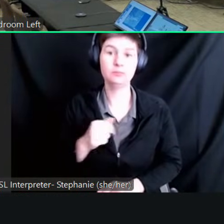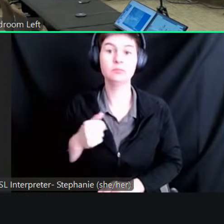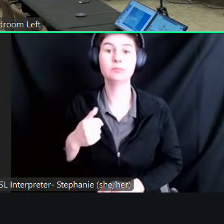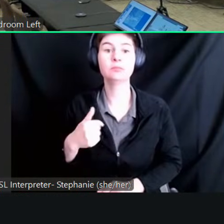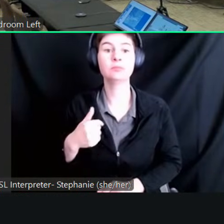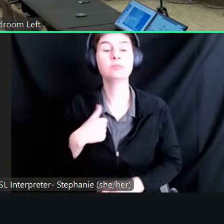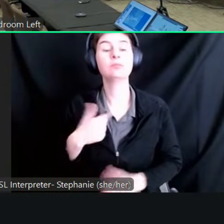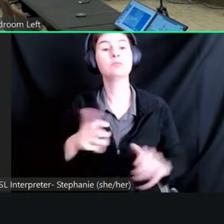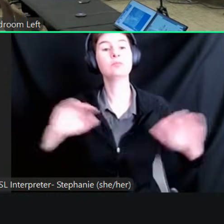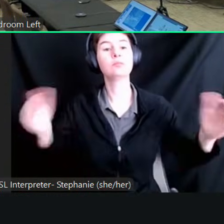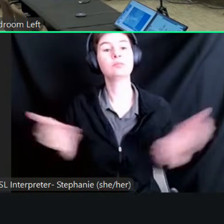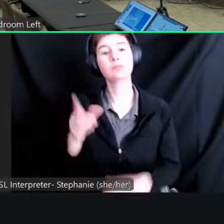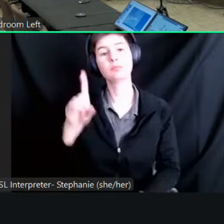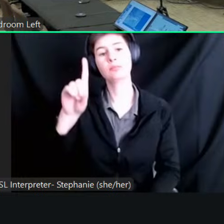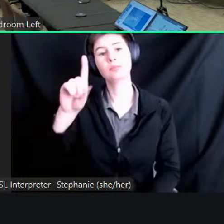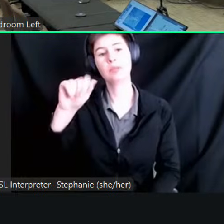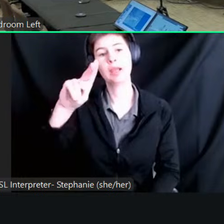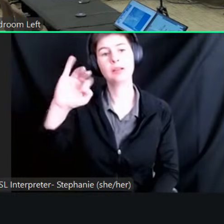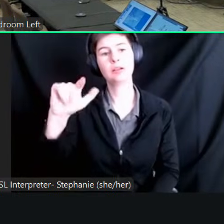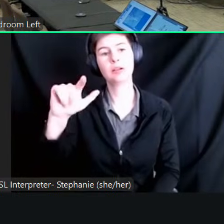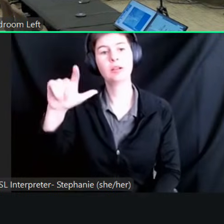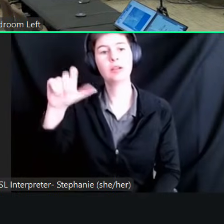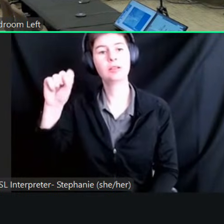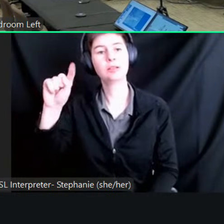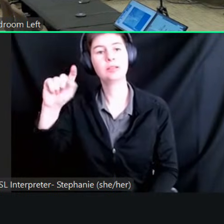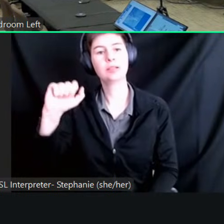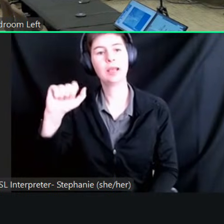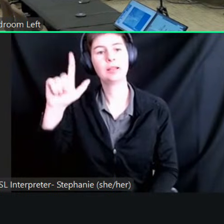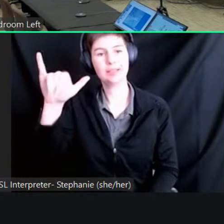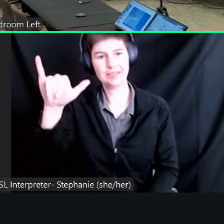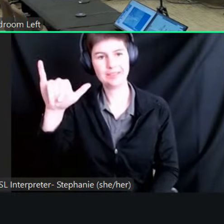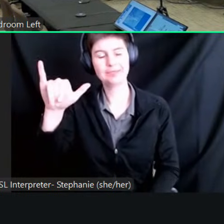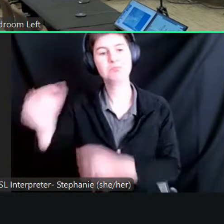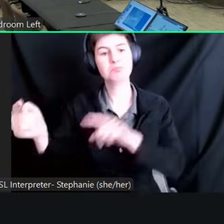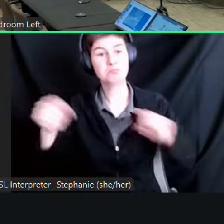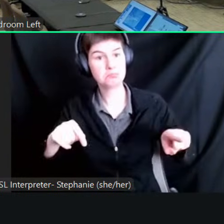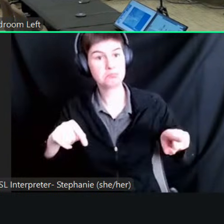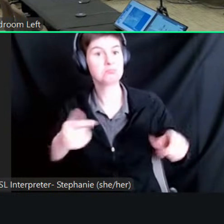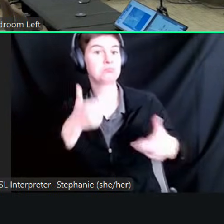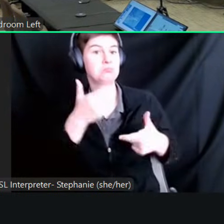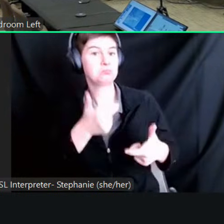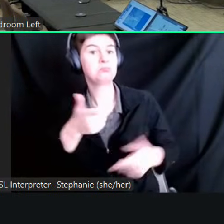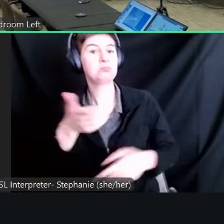invite Danielle Stanley in to this informational session.